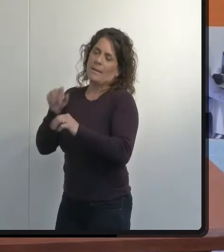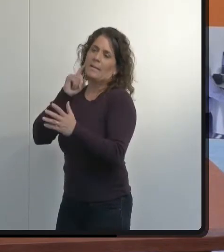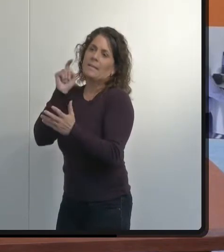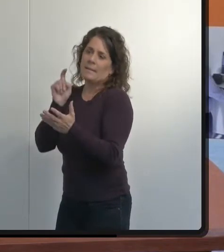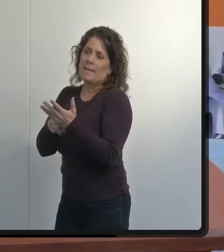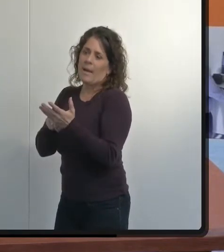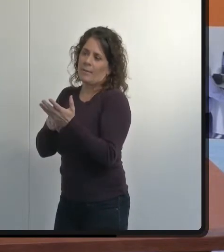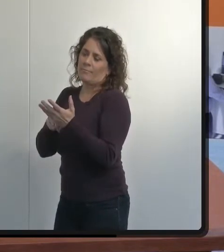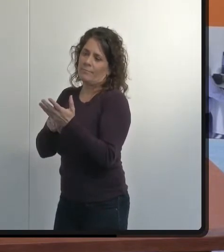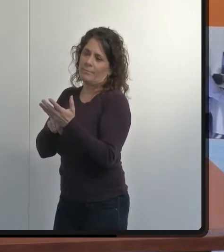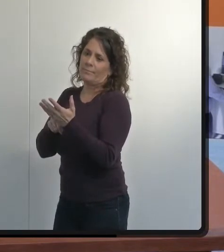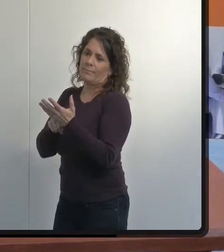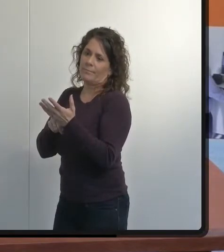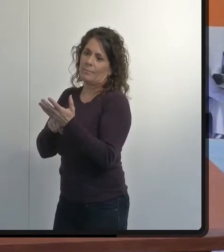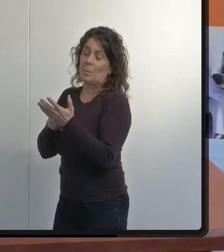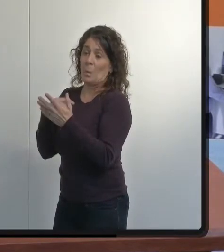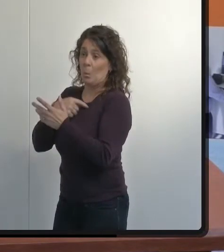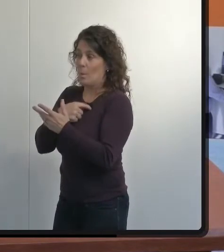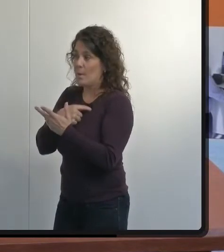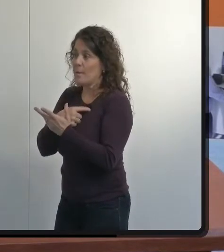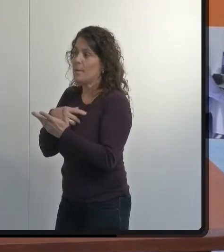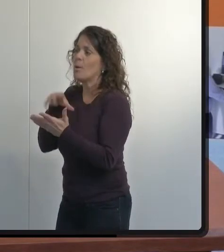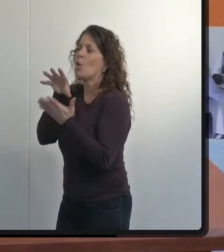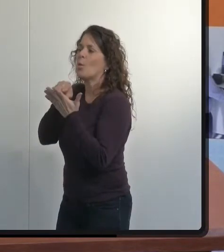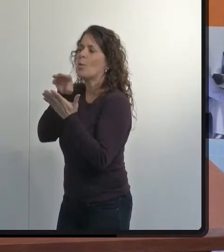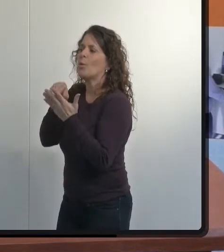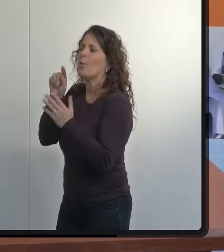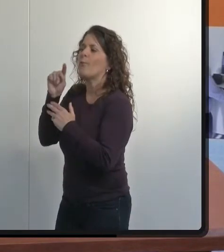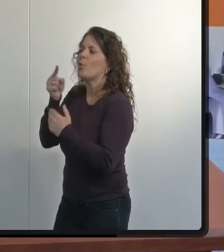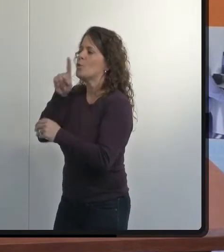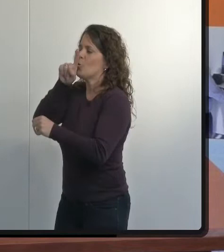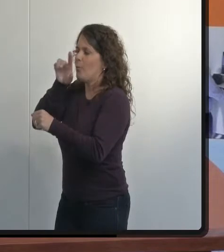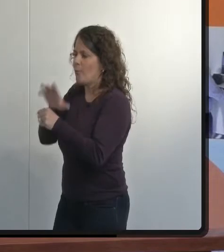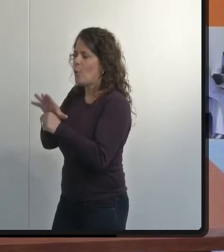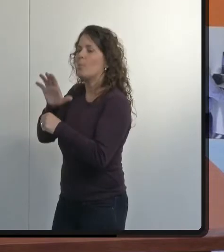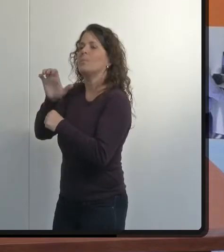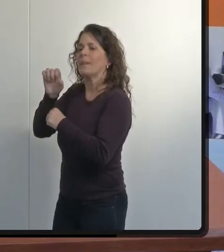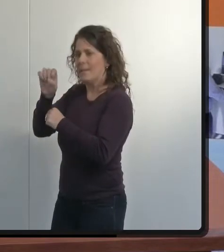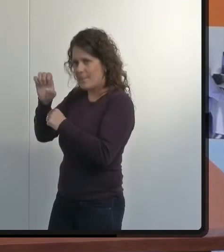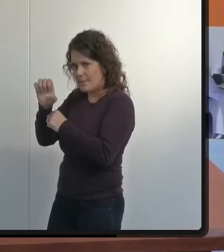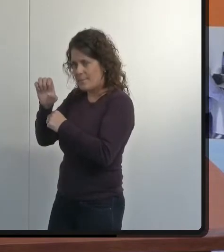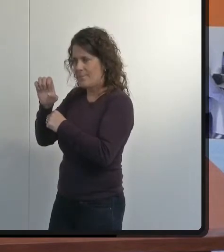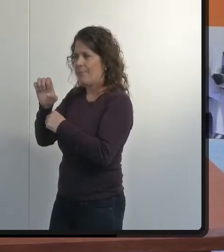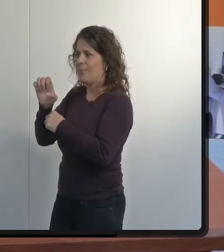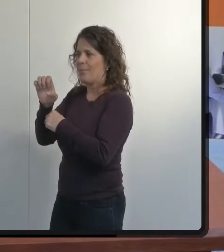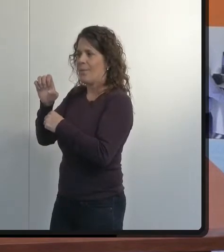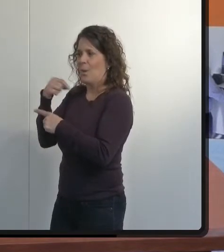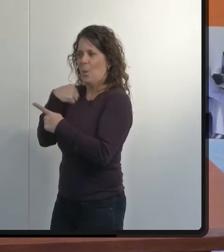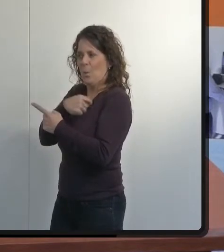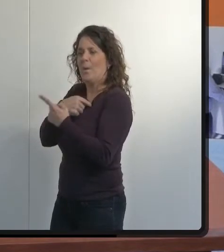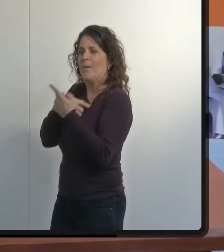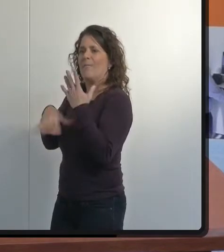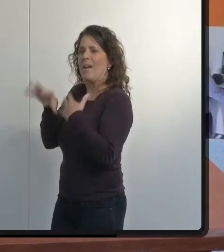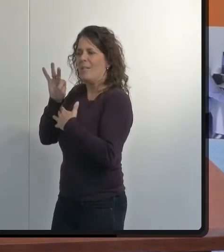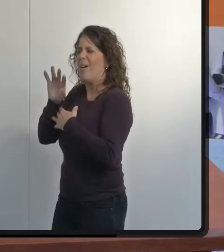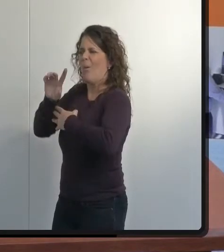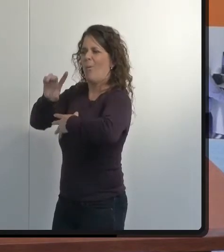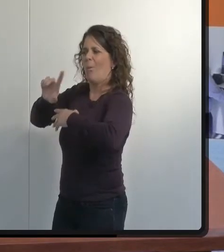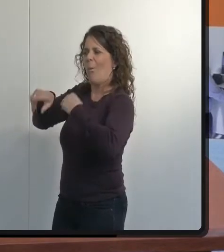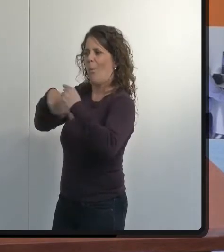we received our first confirmed case, and we can estimate as to when that infection